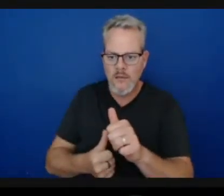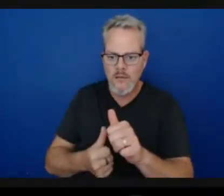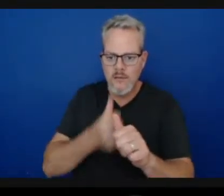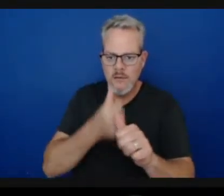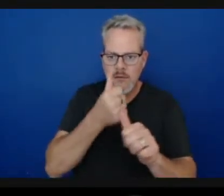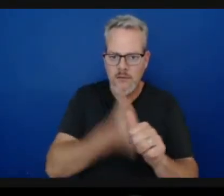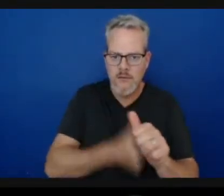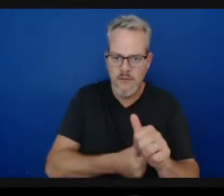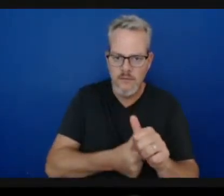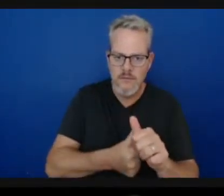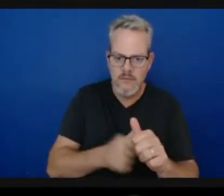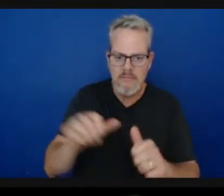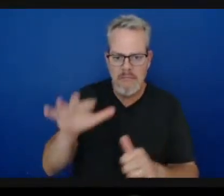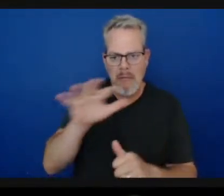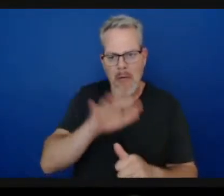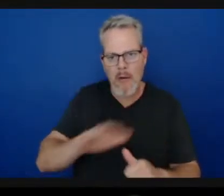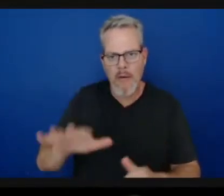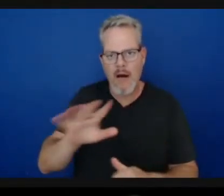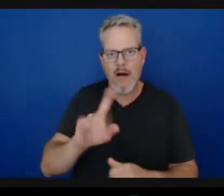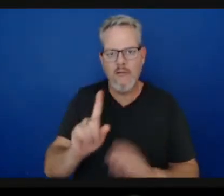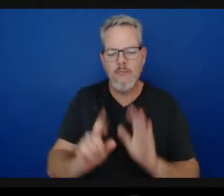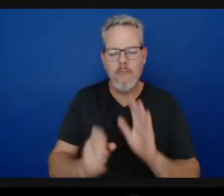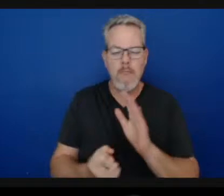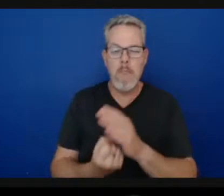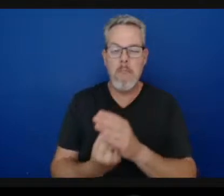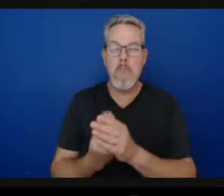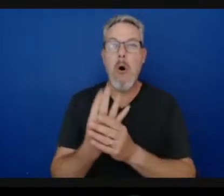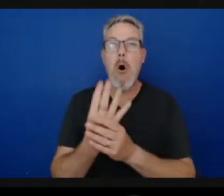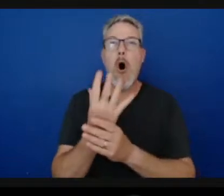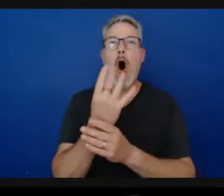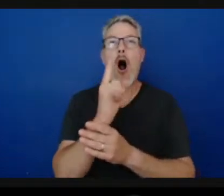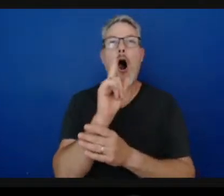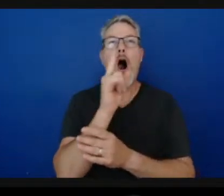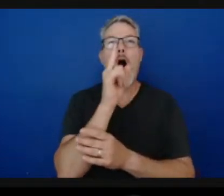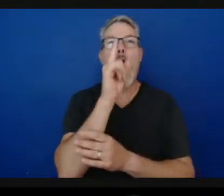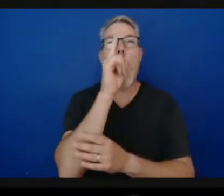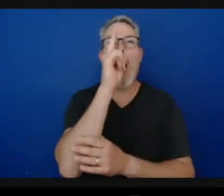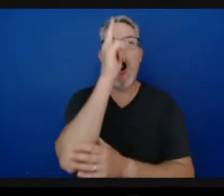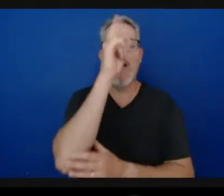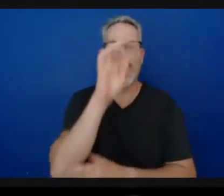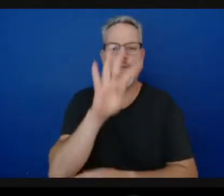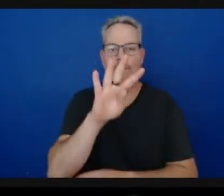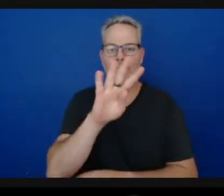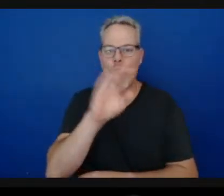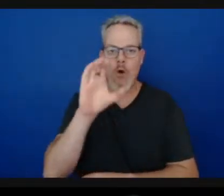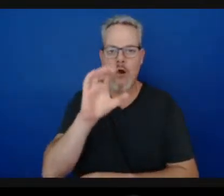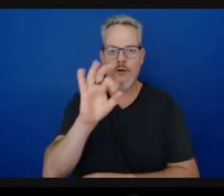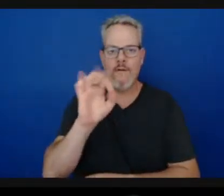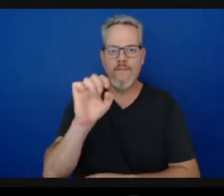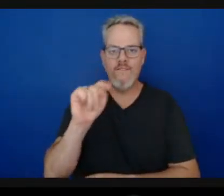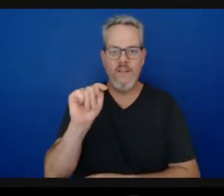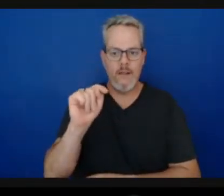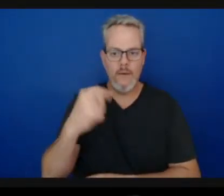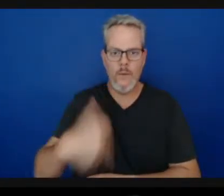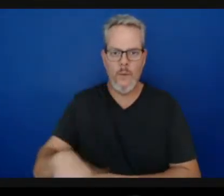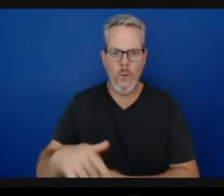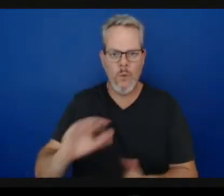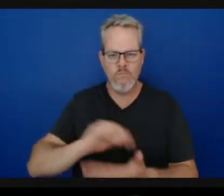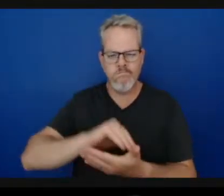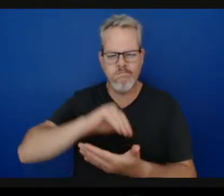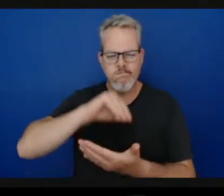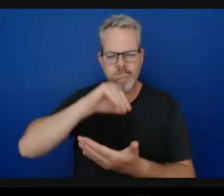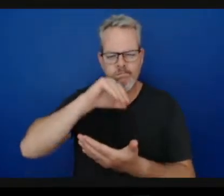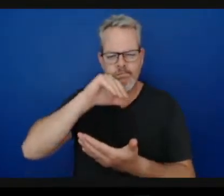the neighborhood of 400 feet into the air. A tremendous amount of lava came from these